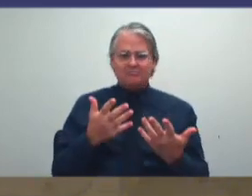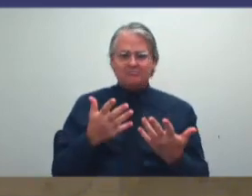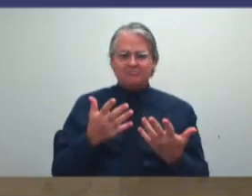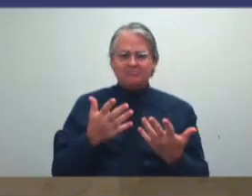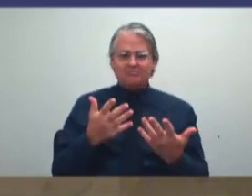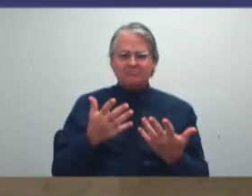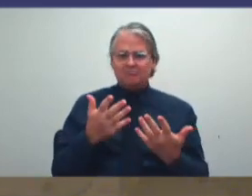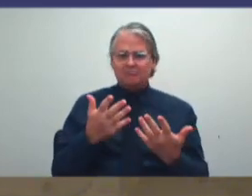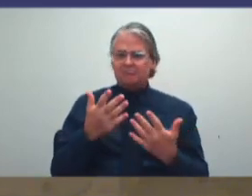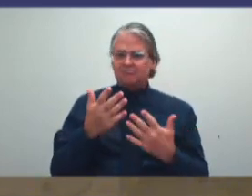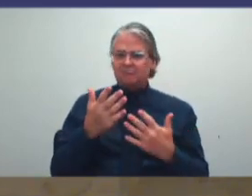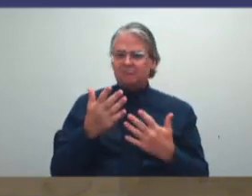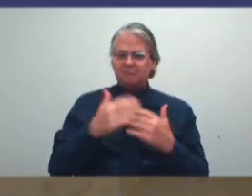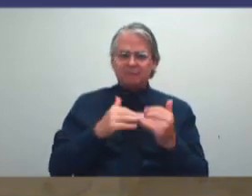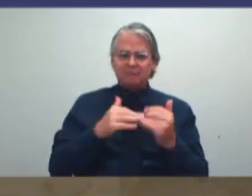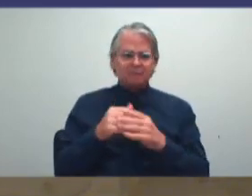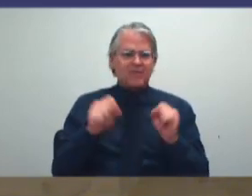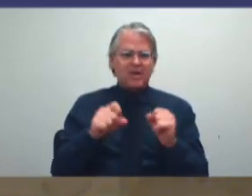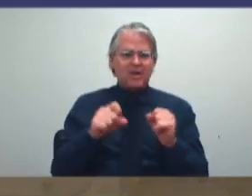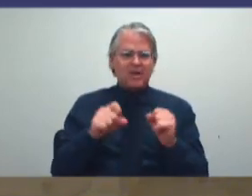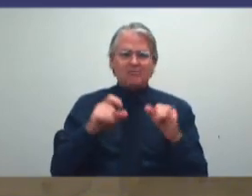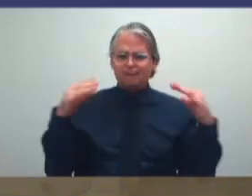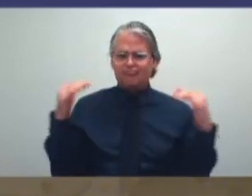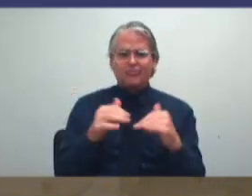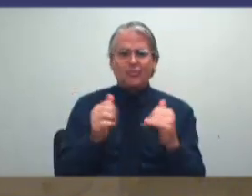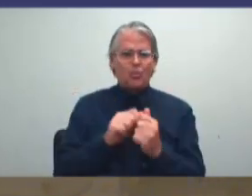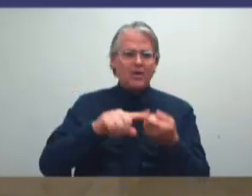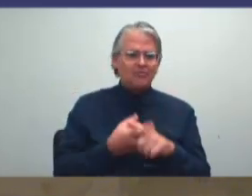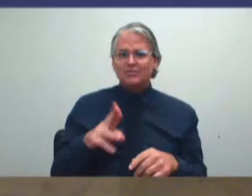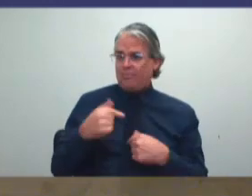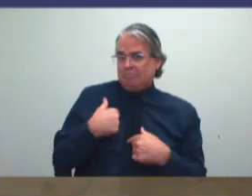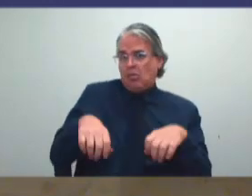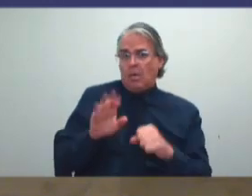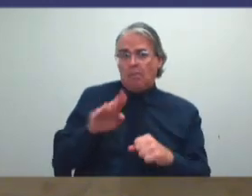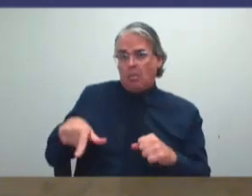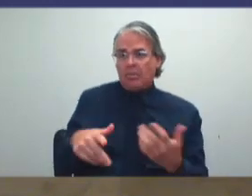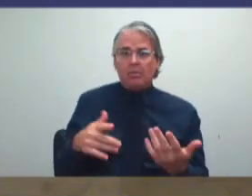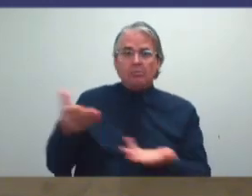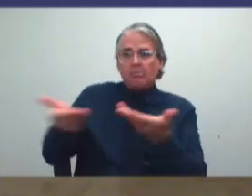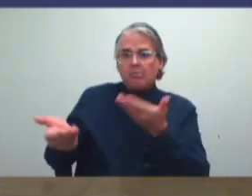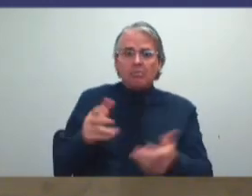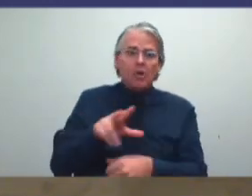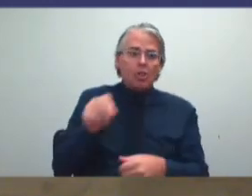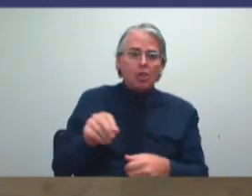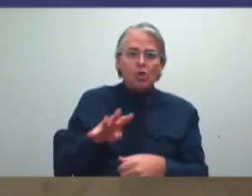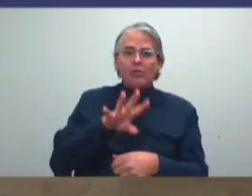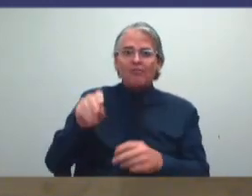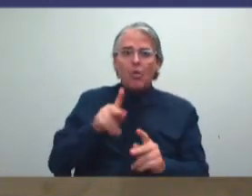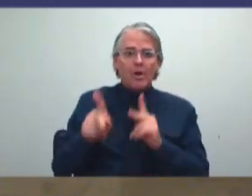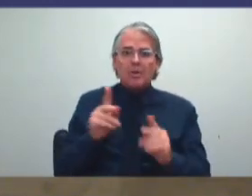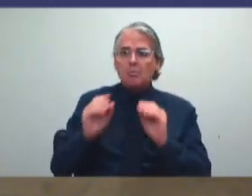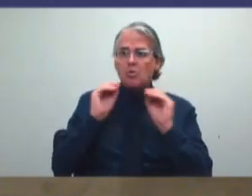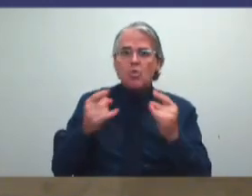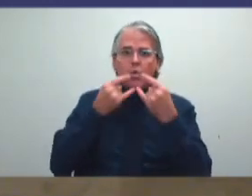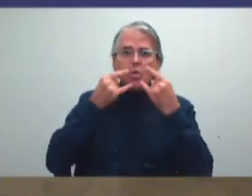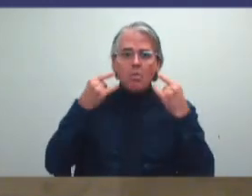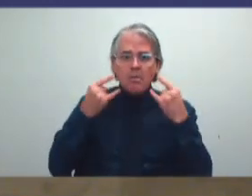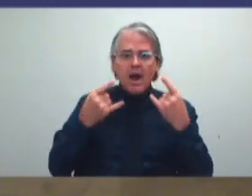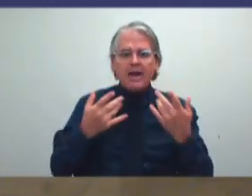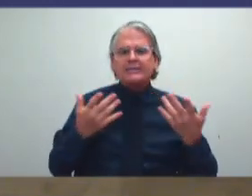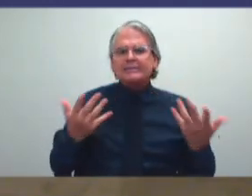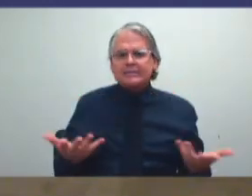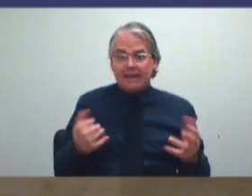weekend, even if I know there might be 30 to 40 unmasked people there? We took into account various conditions and